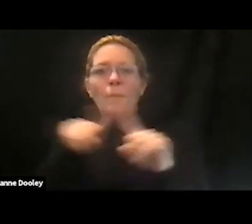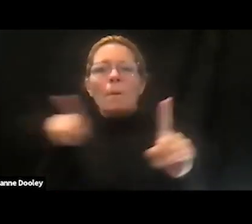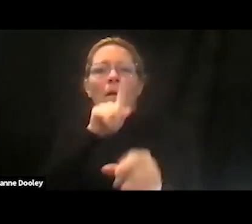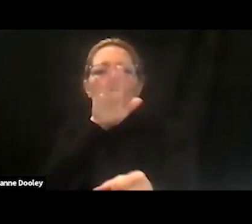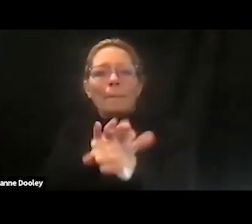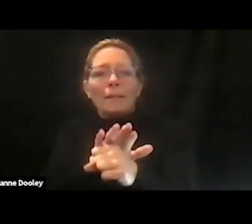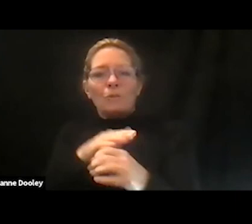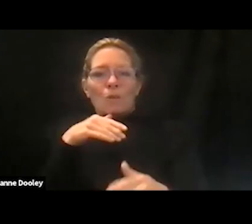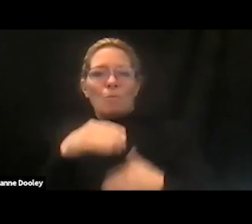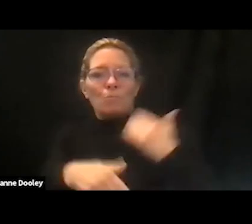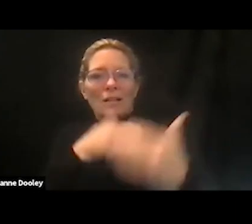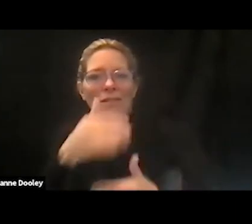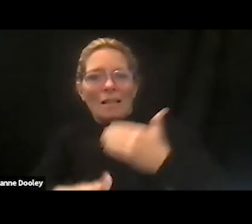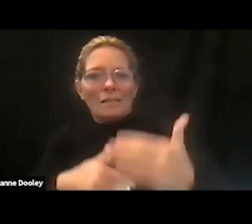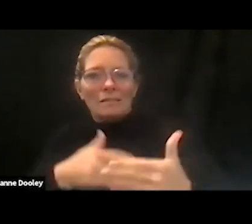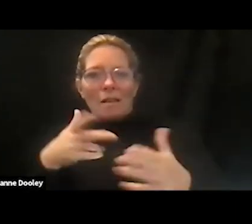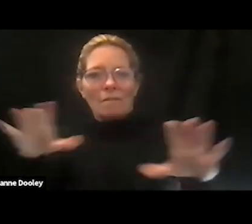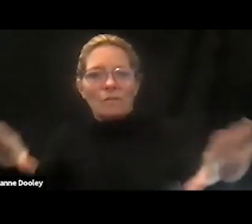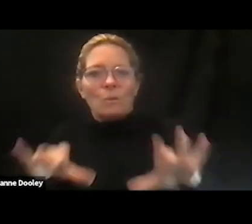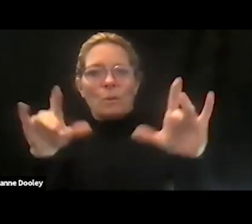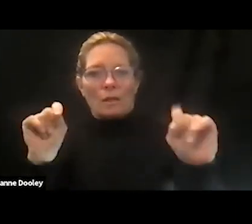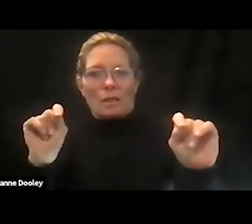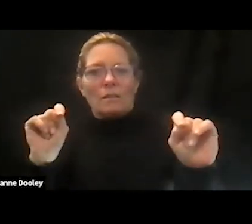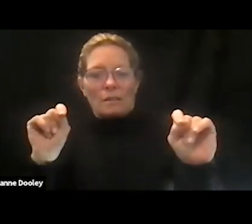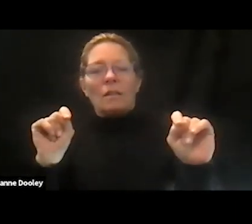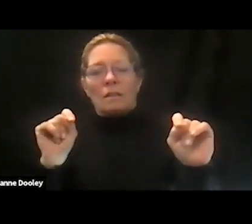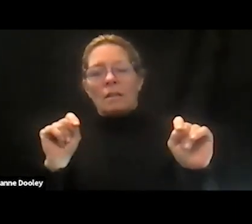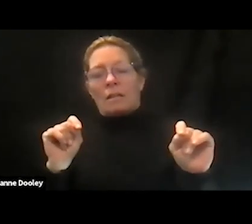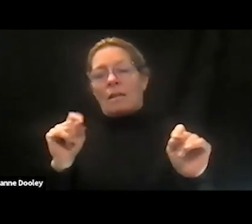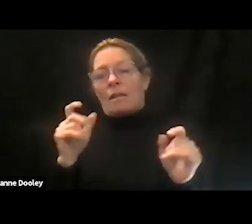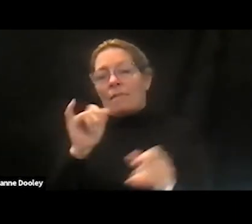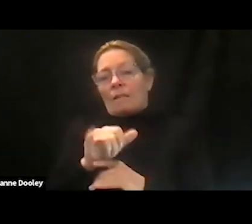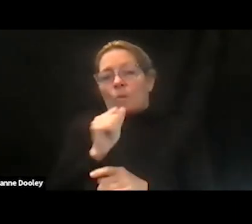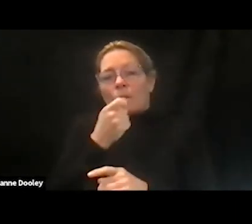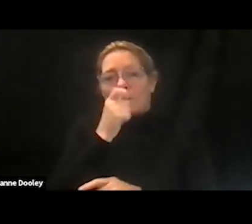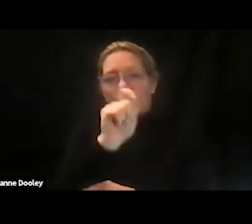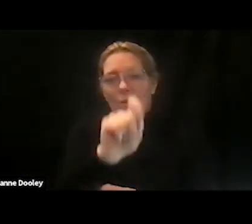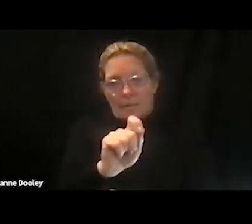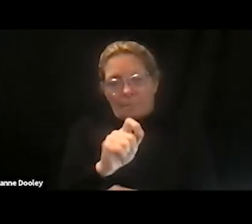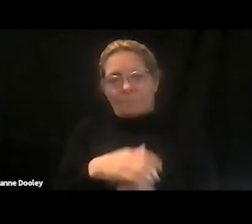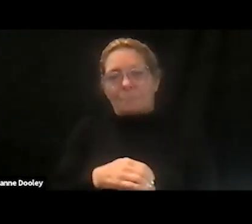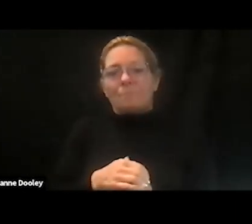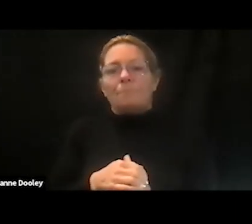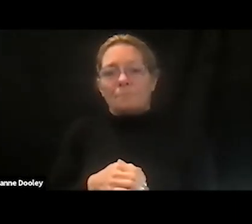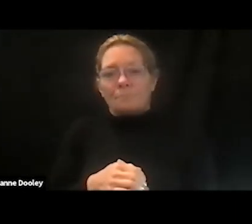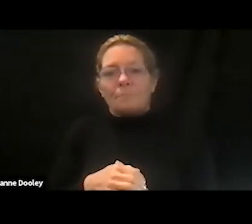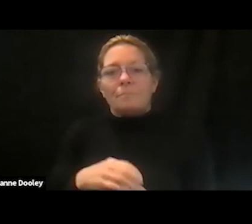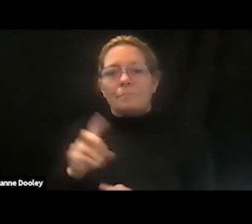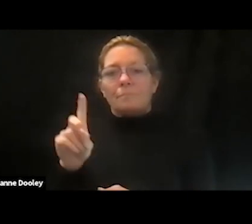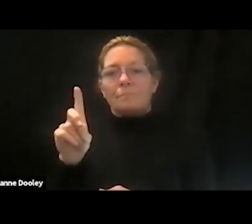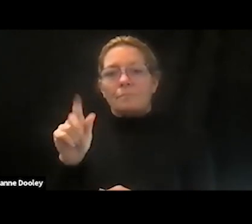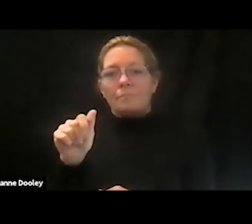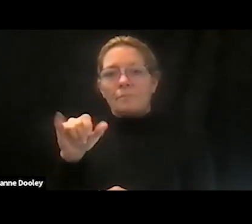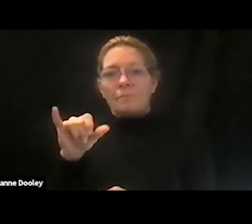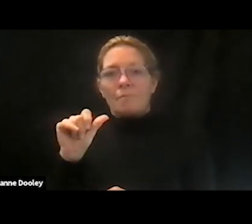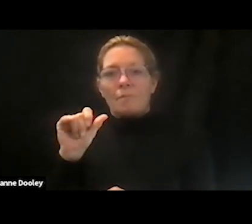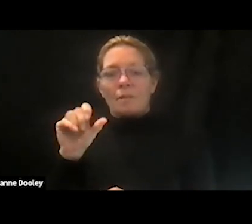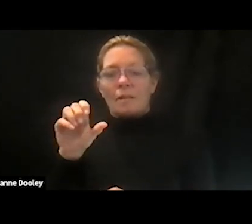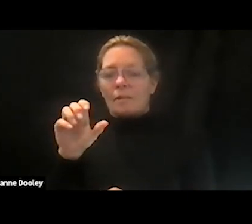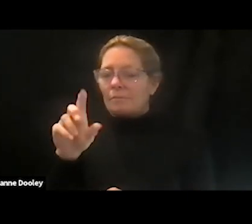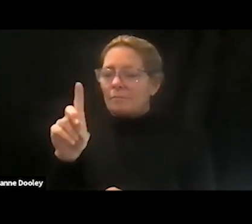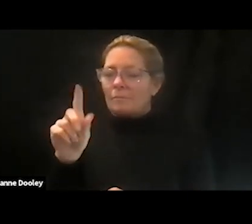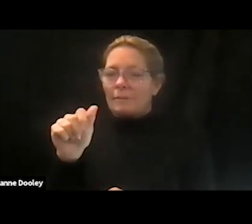process. And that's all I can say. Yeah, I want to share a really, really dope